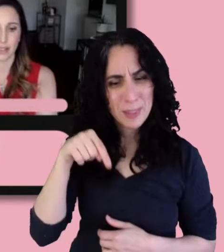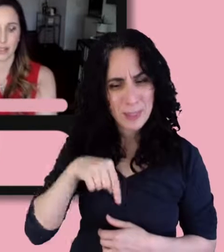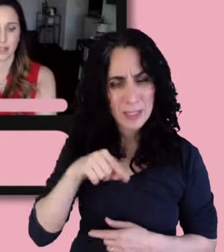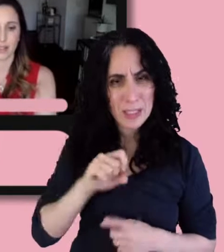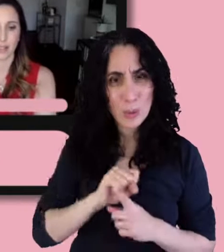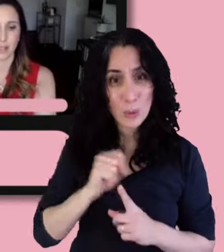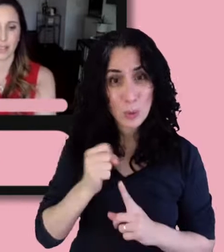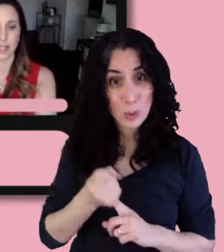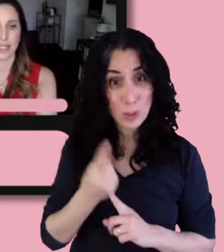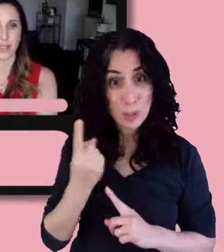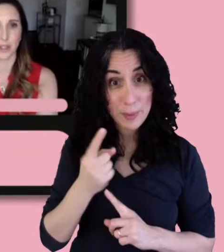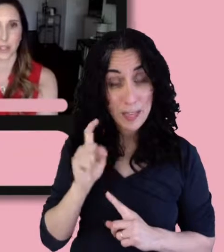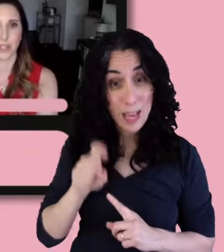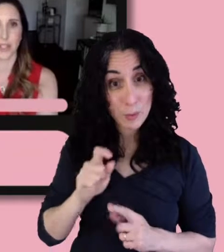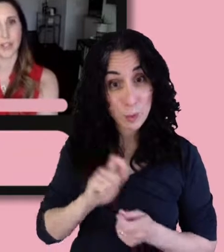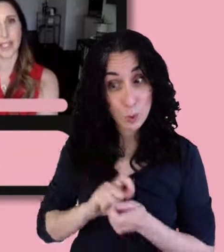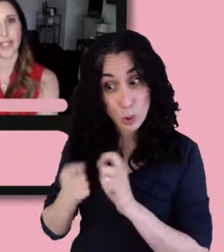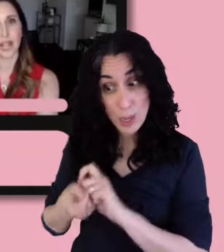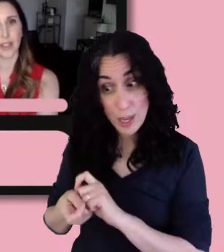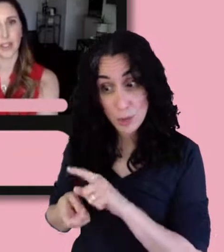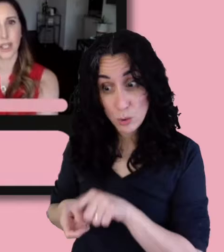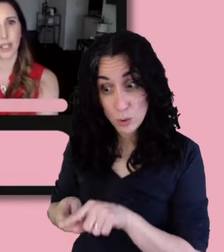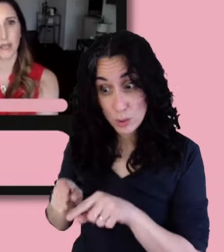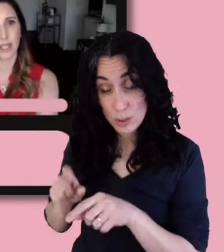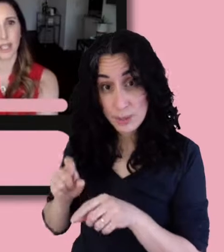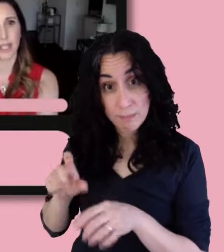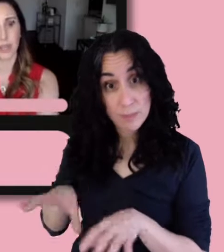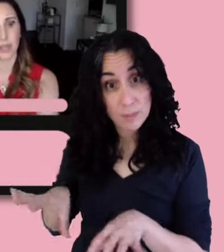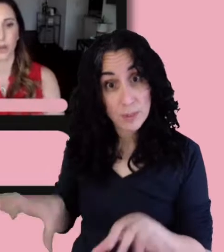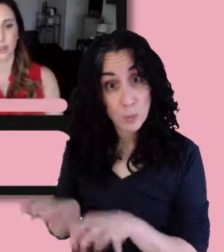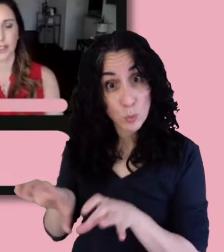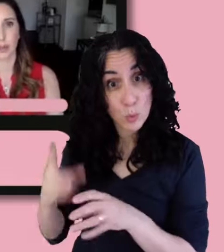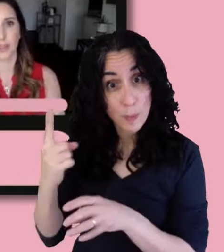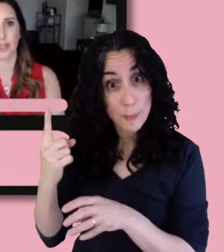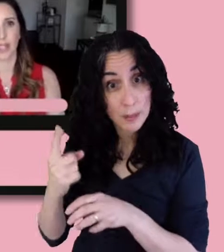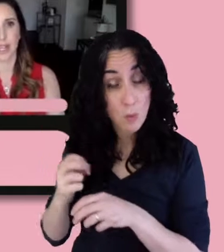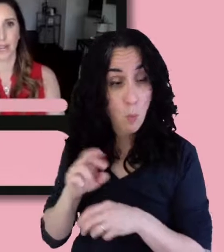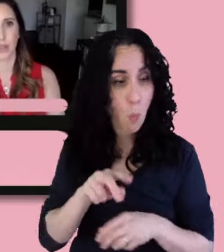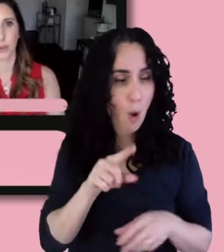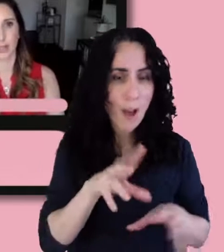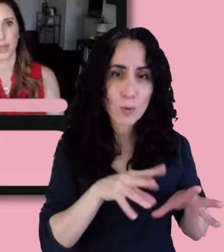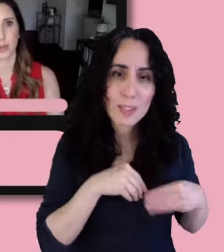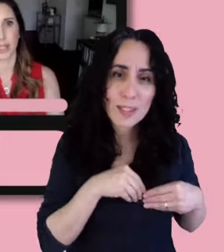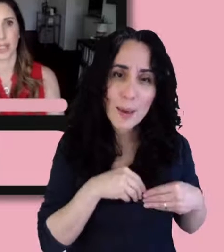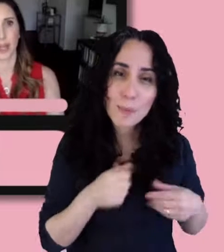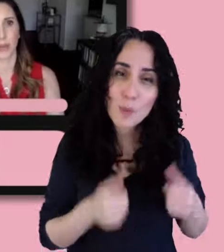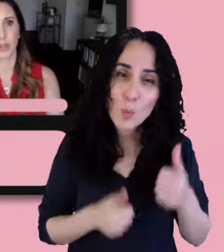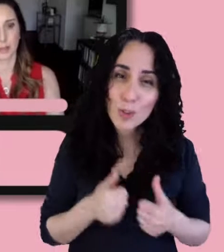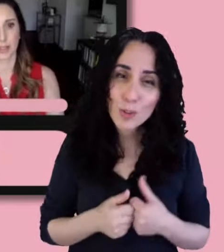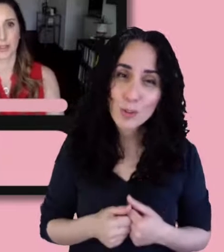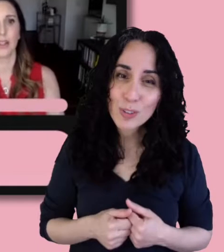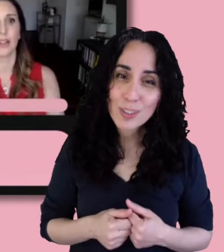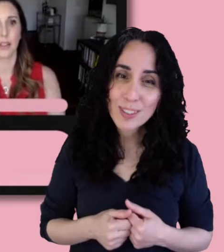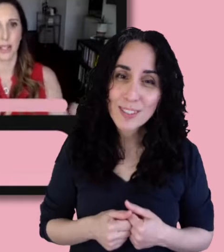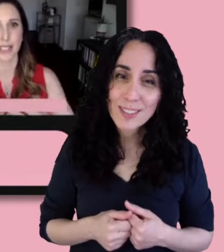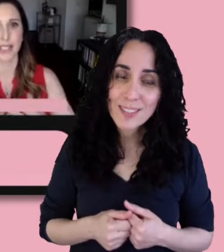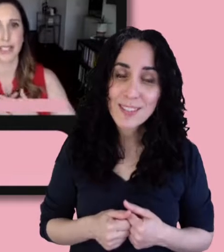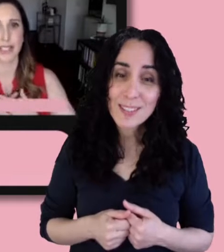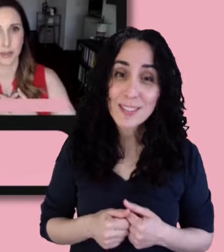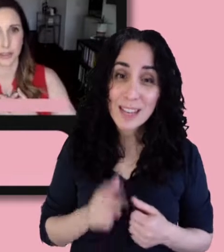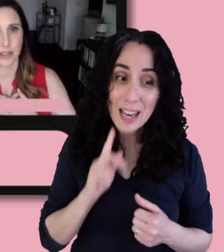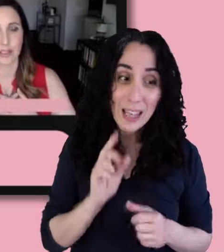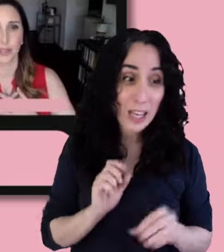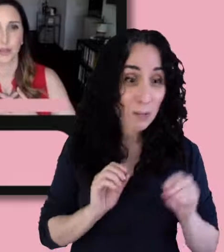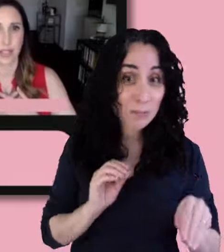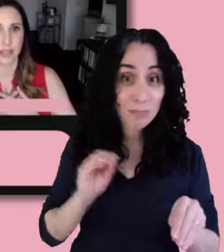this something that I need to change and take action on right now? Or is this something that I have to accept right now? Which means then I sit